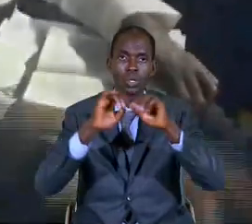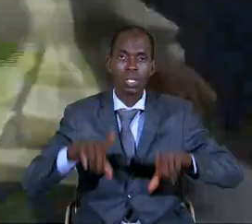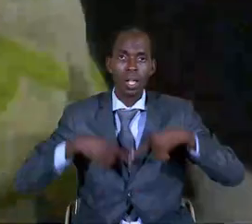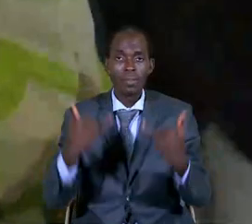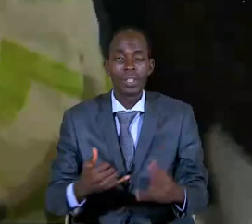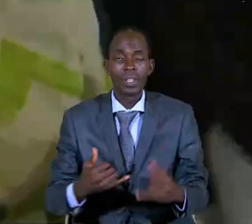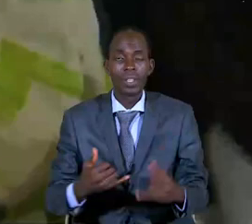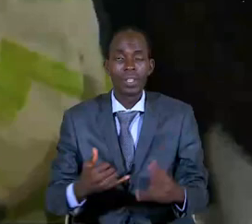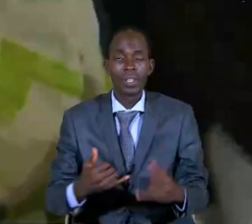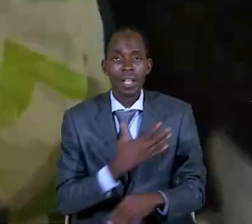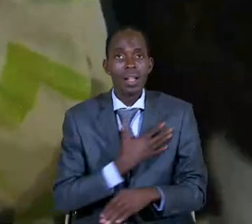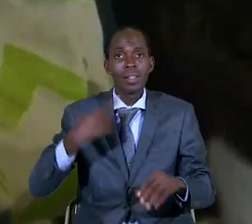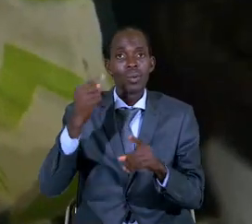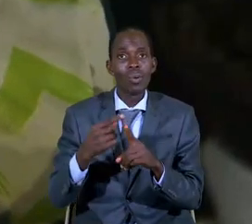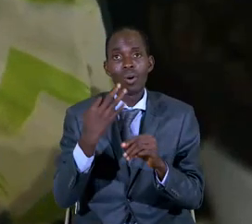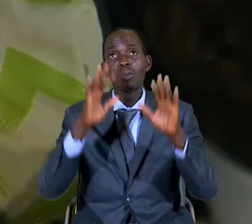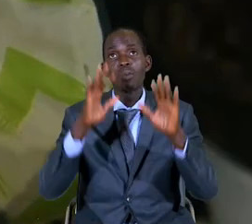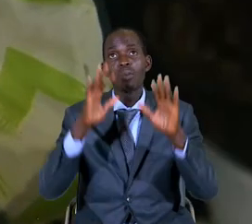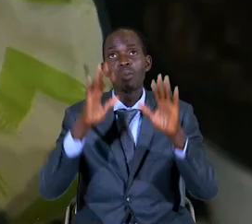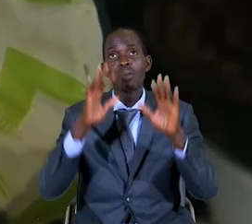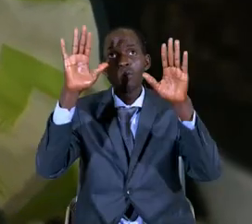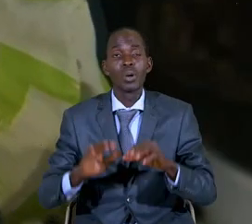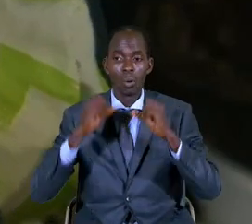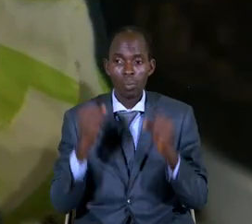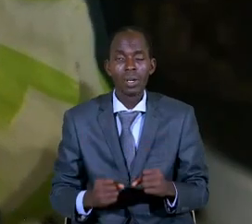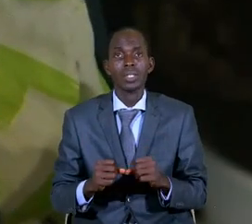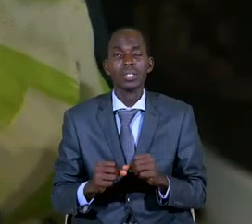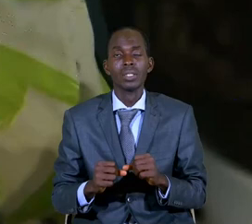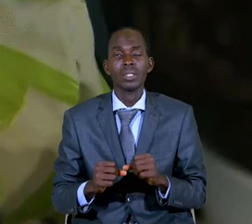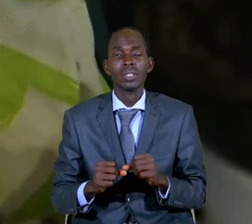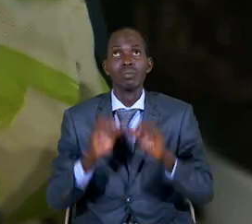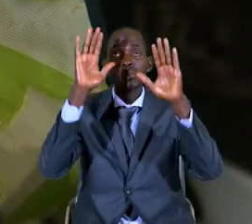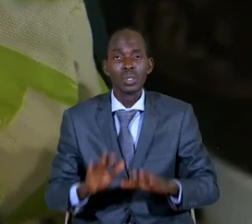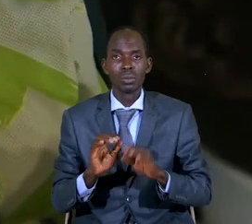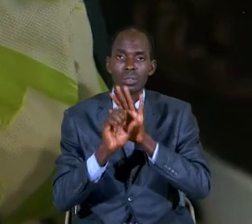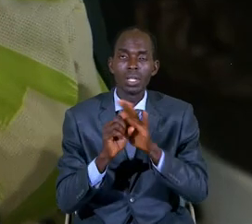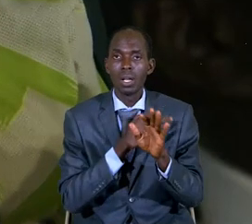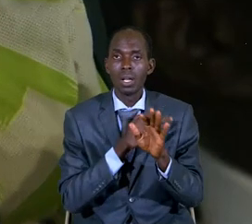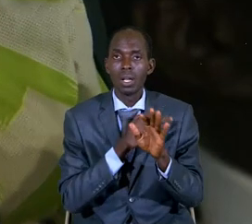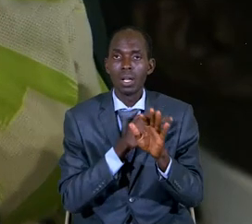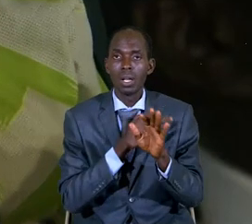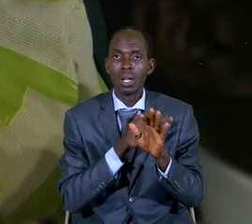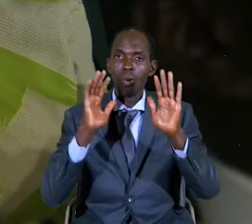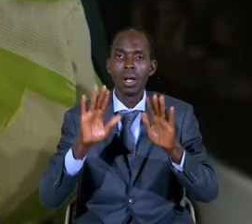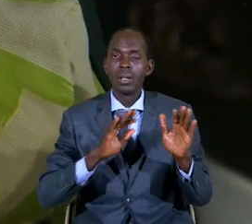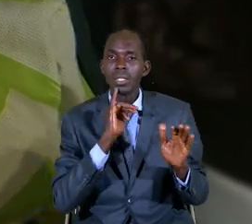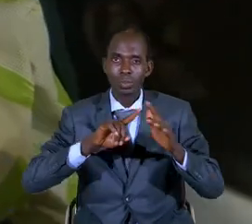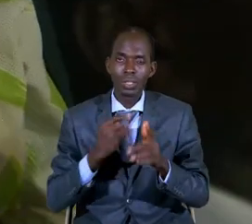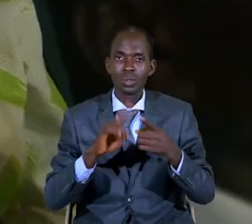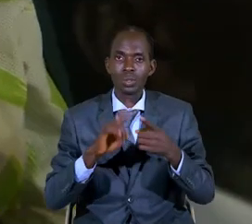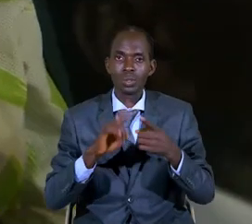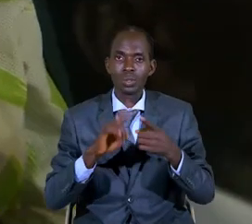And the word of miracle power, signs and wonders, about to prosper in